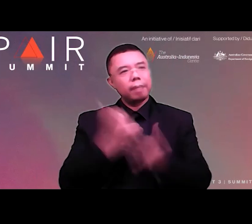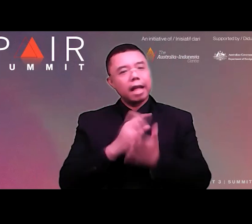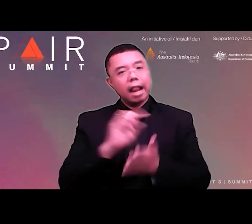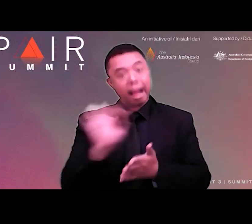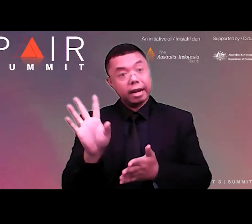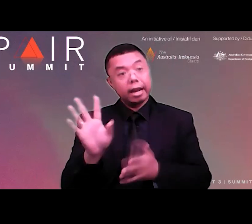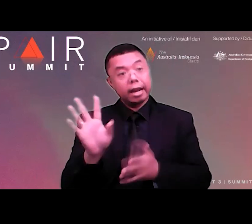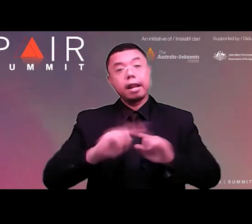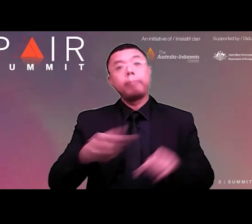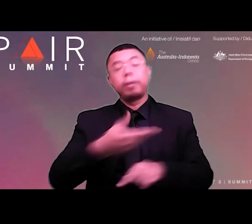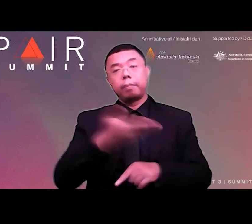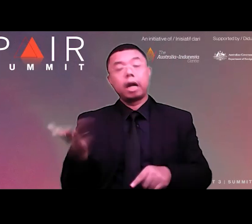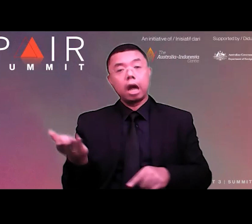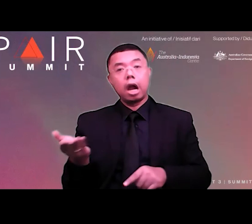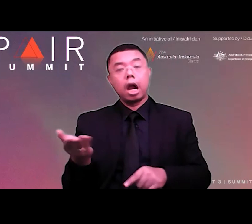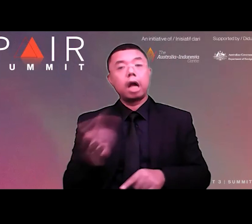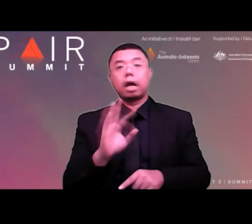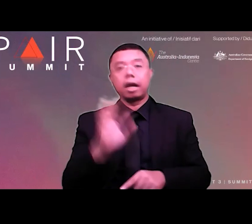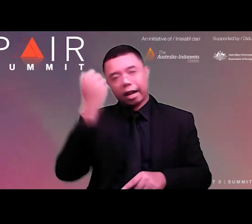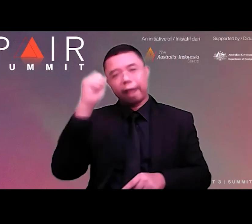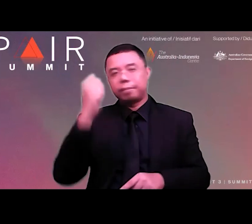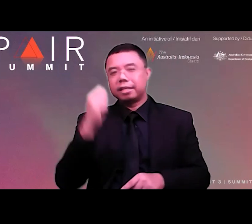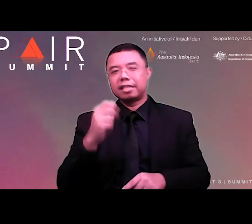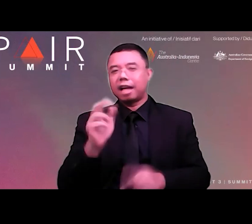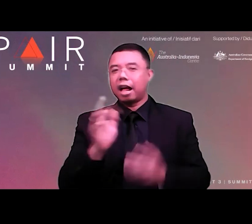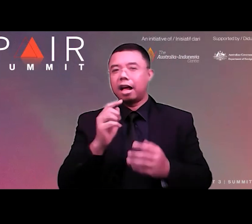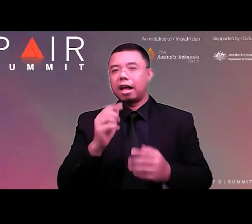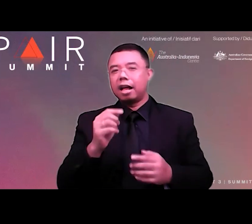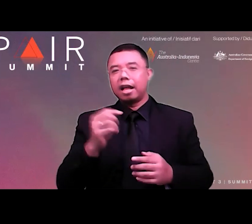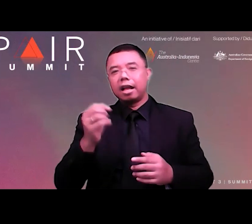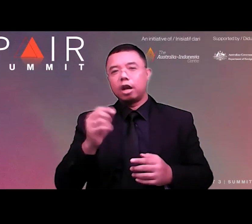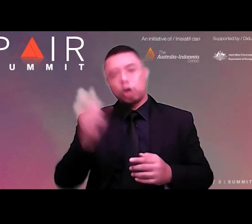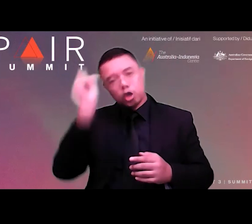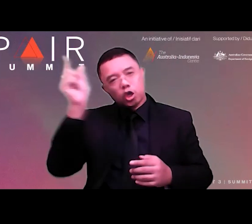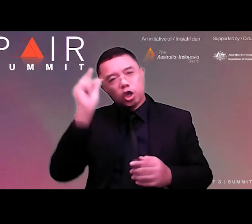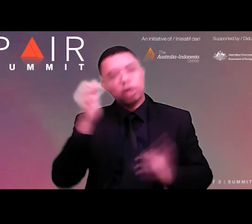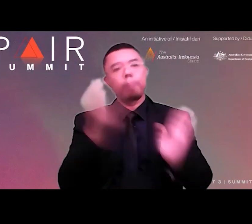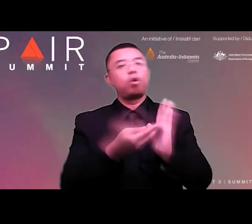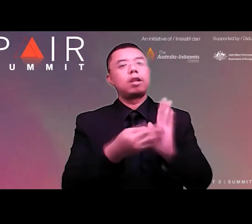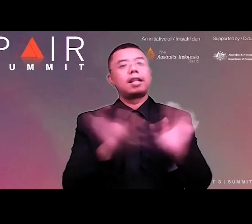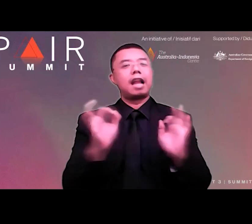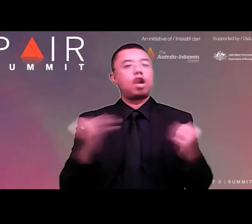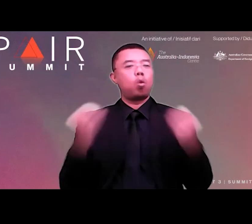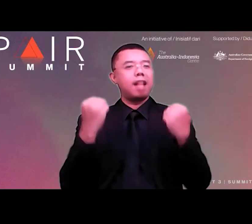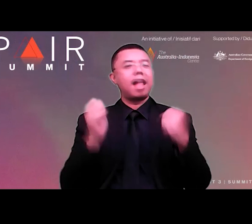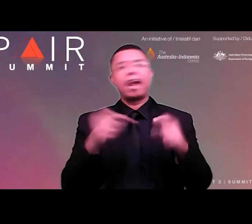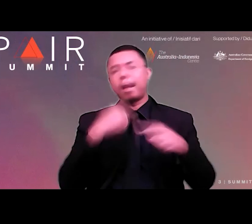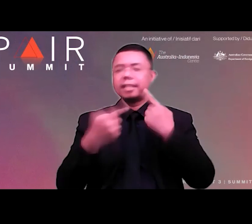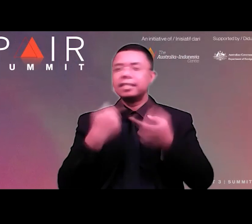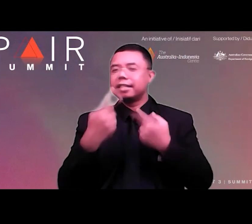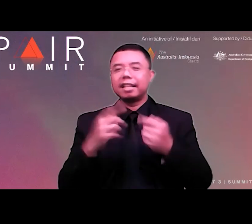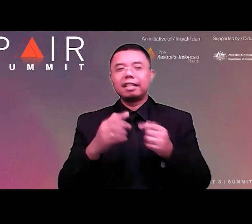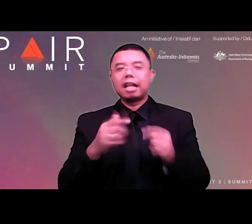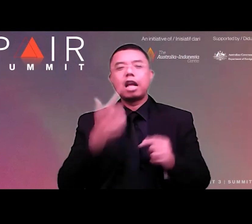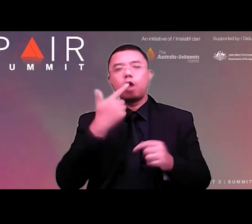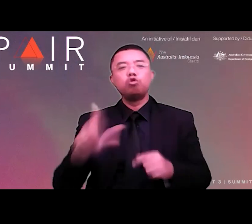evidence. I can tell you funny stories about responses to this use of satellite data, people